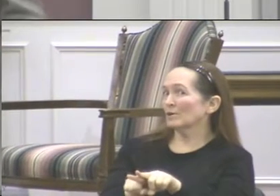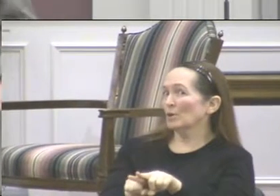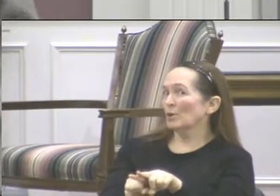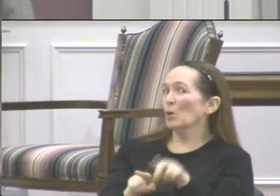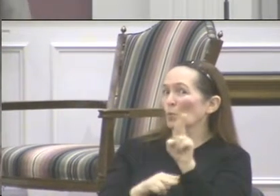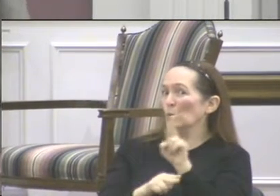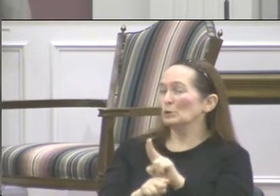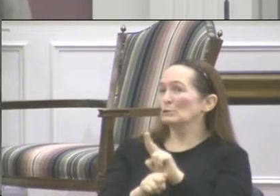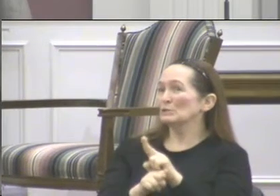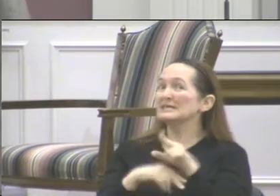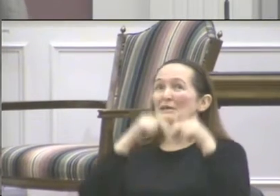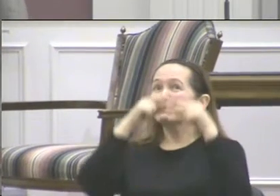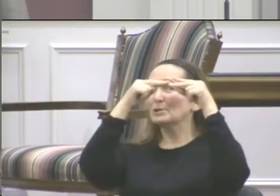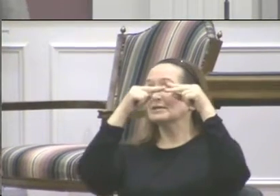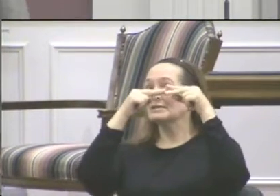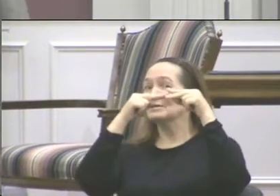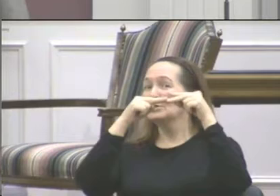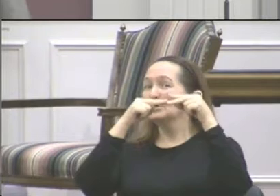ability,